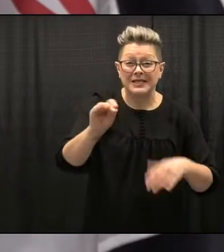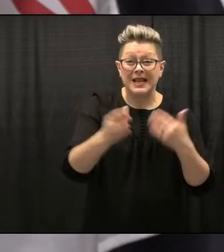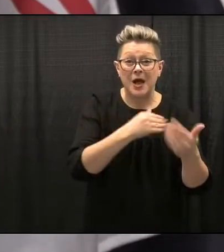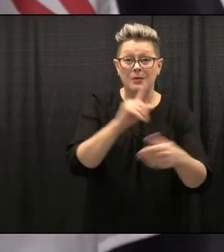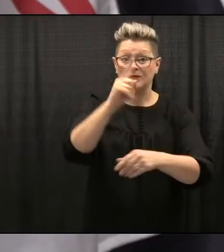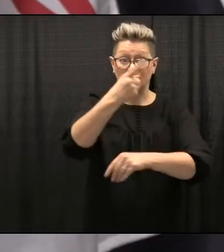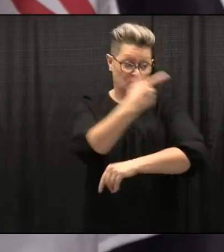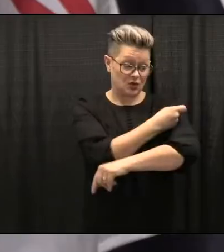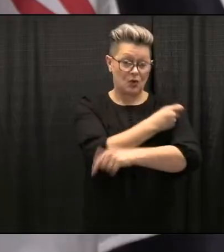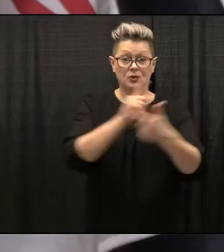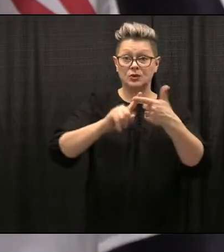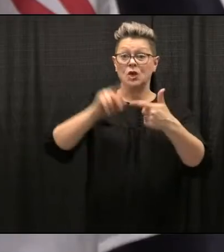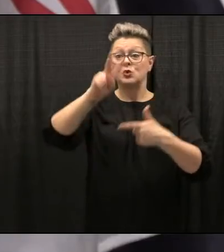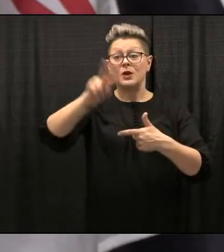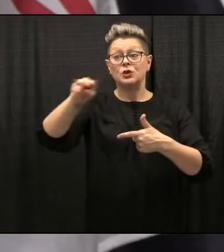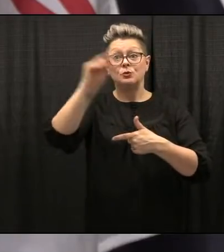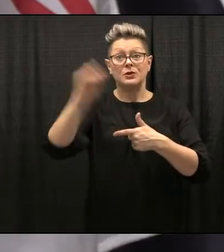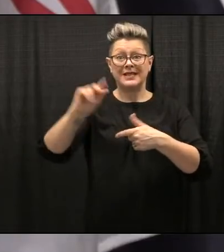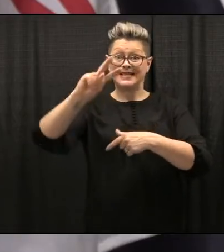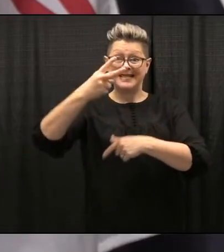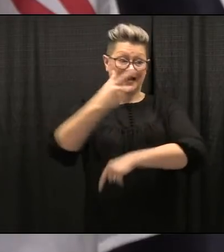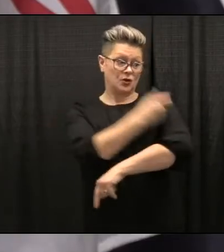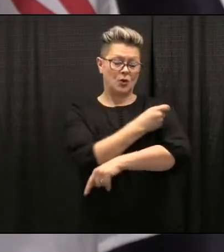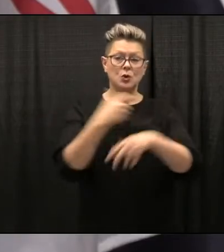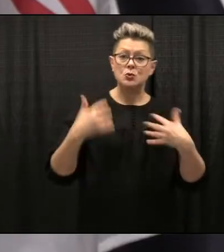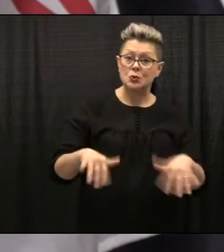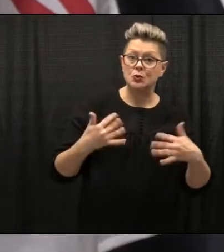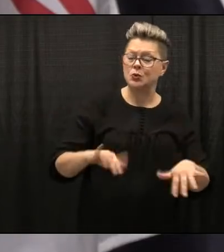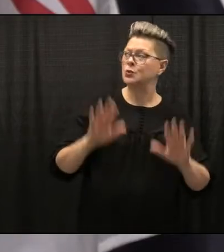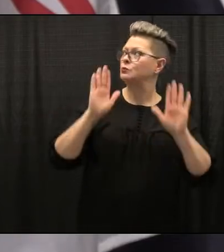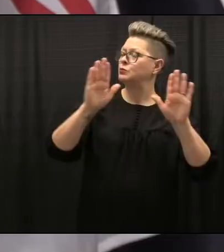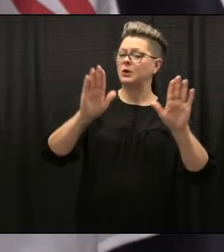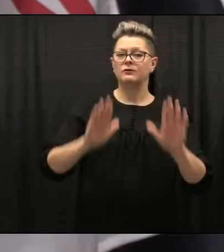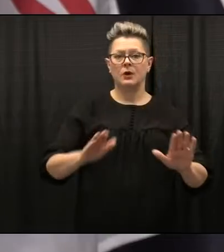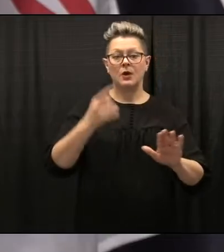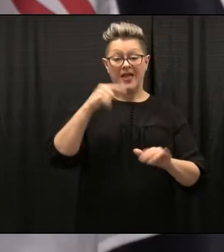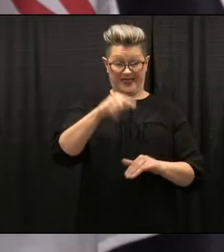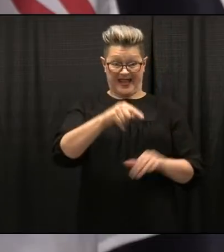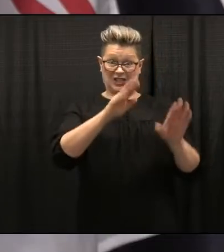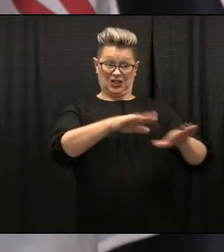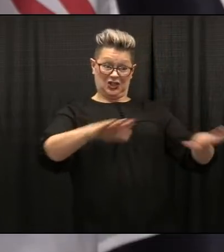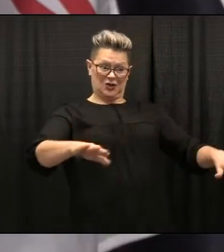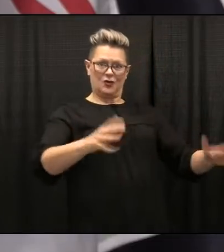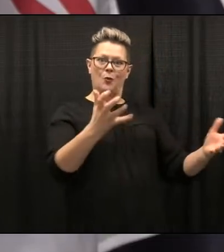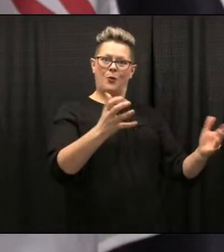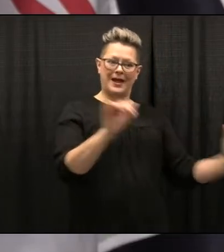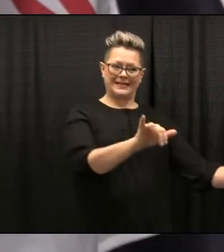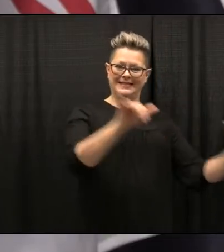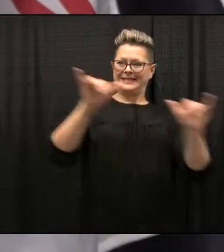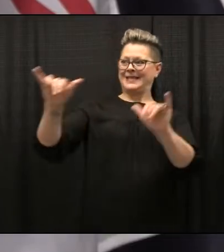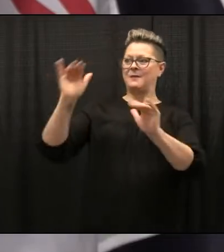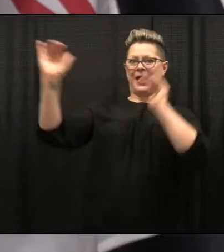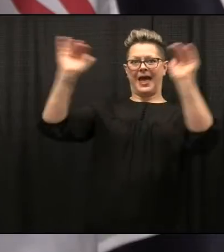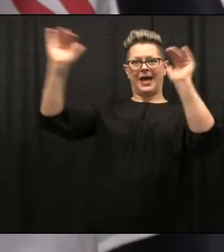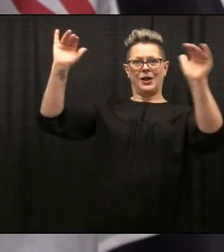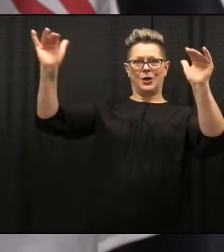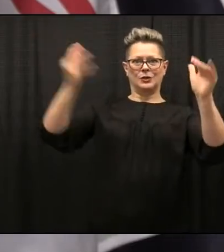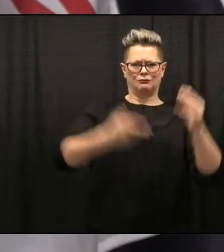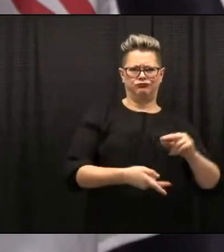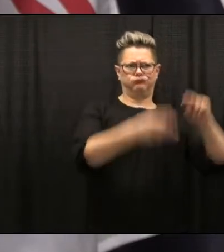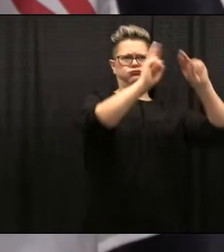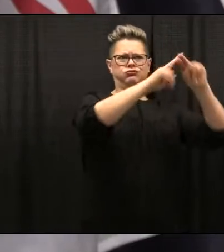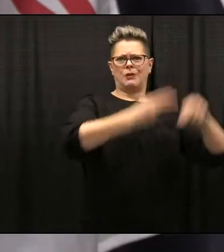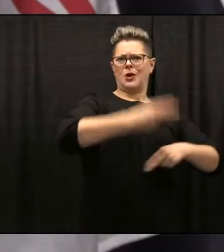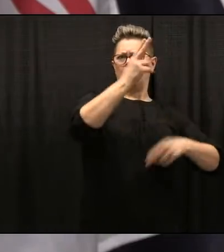almost 22% with the second dose. We want the vaccination rate for those children to be as robust as it is for adults, and we